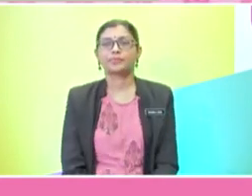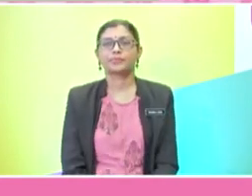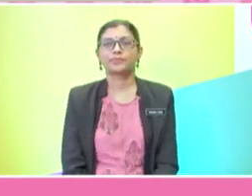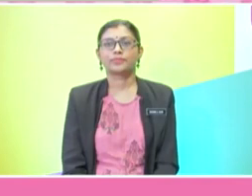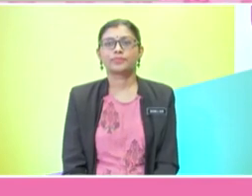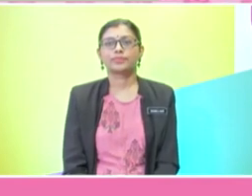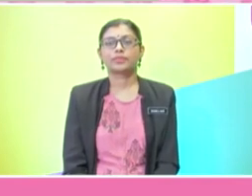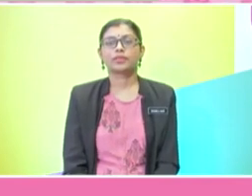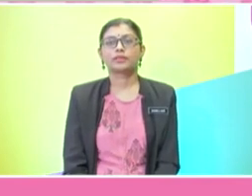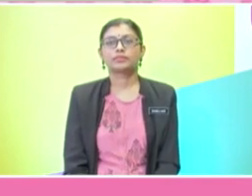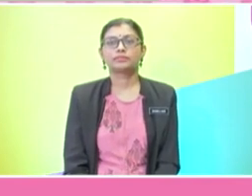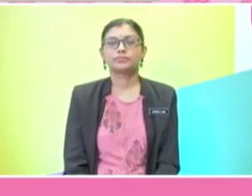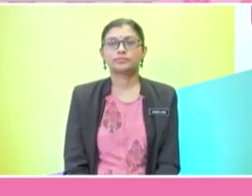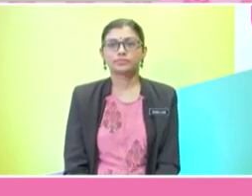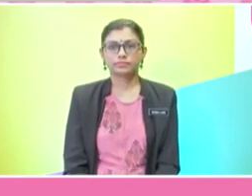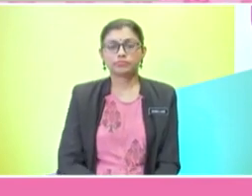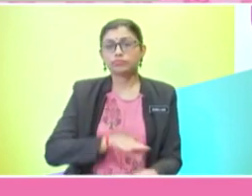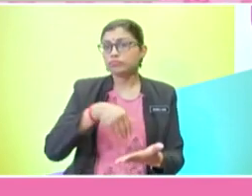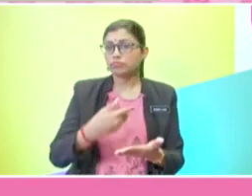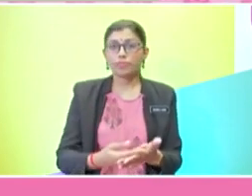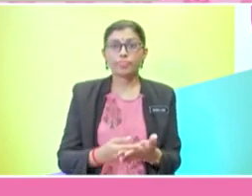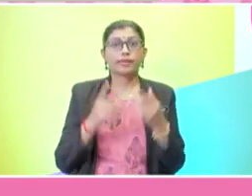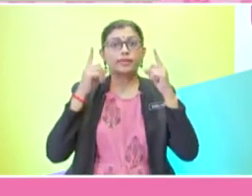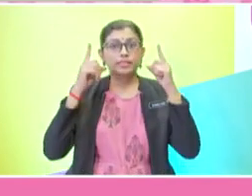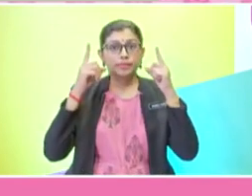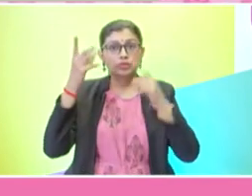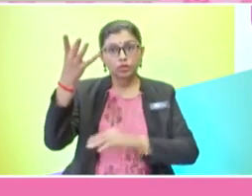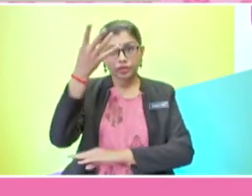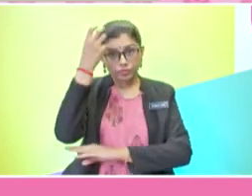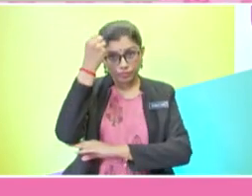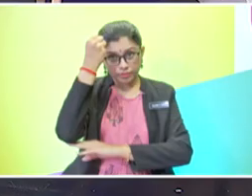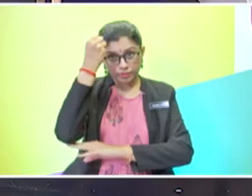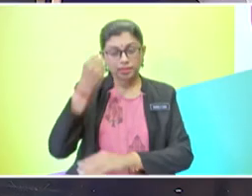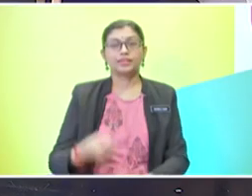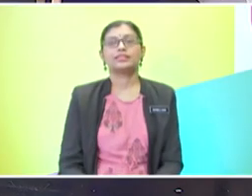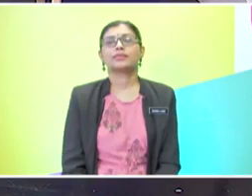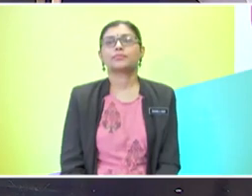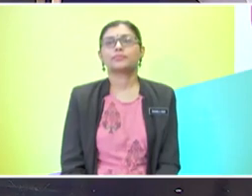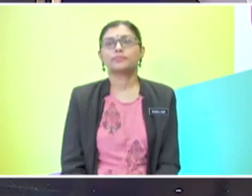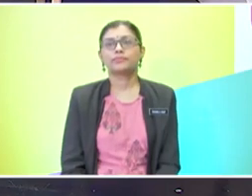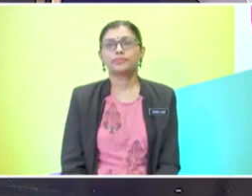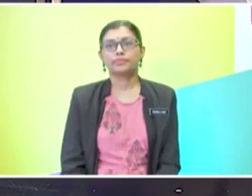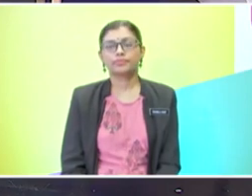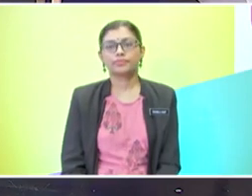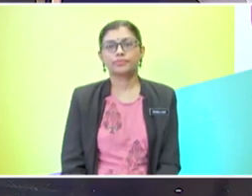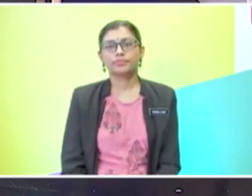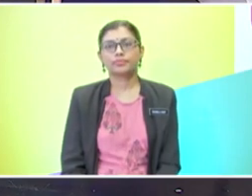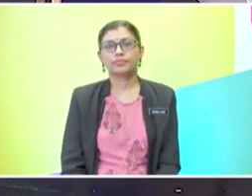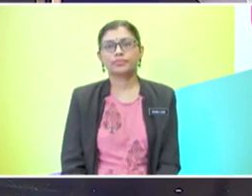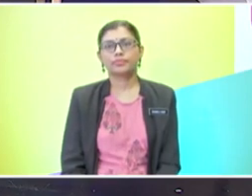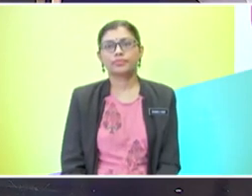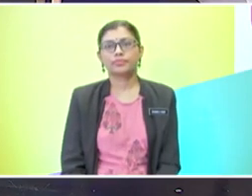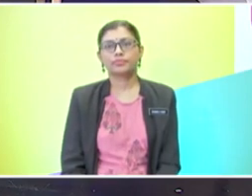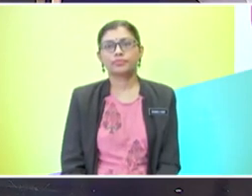is equivalent to cost price minus selling price. No, to find the profit, it is fixed. Because why? The selling price minus the cost